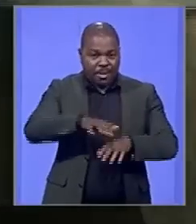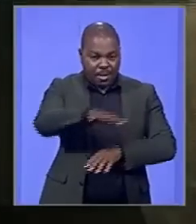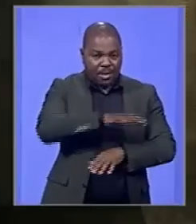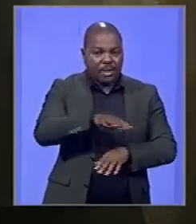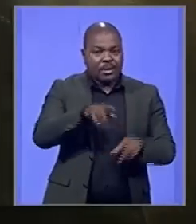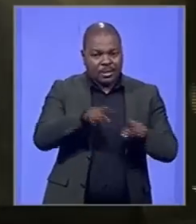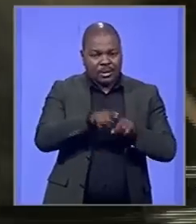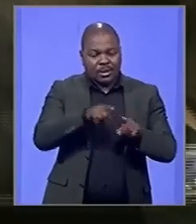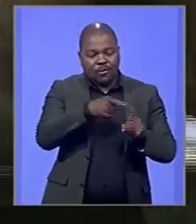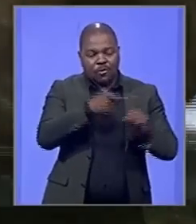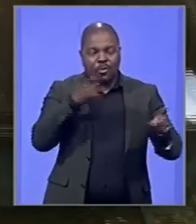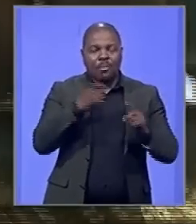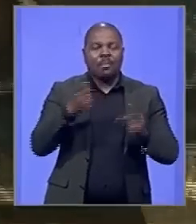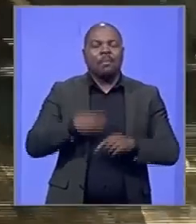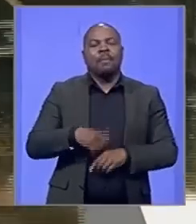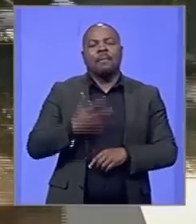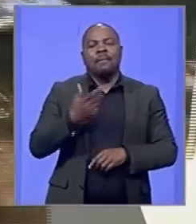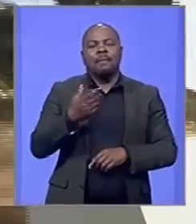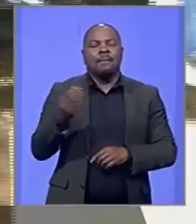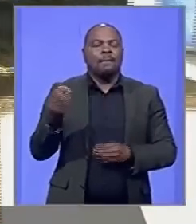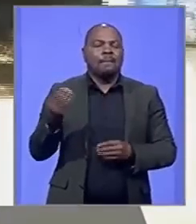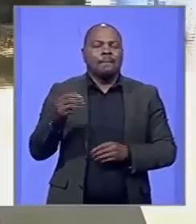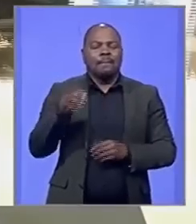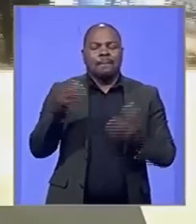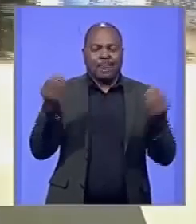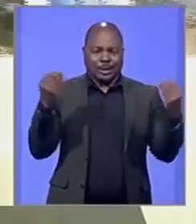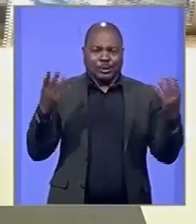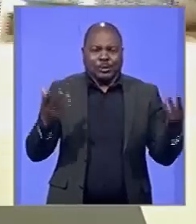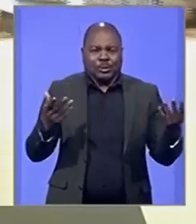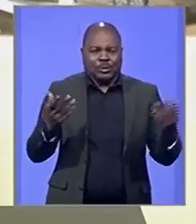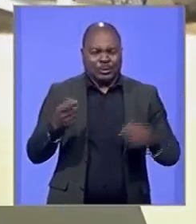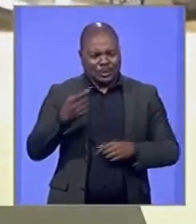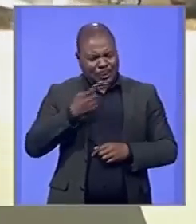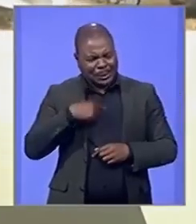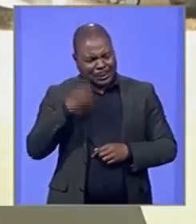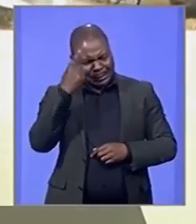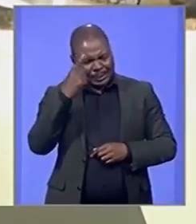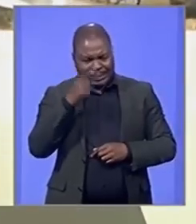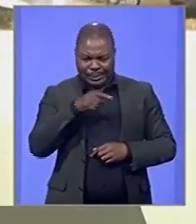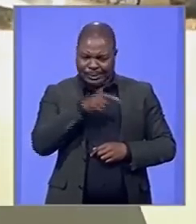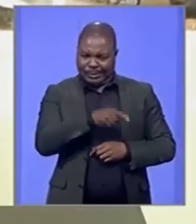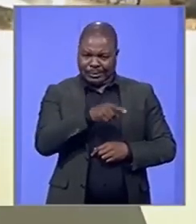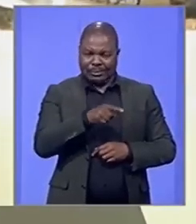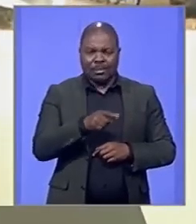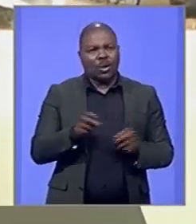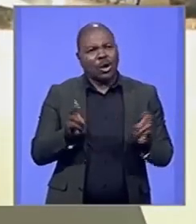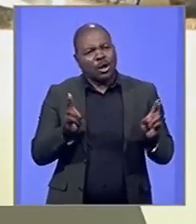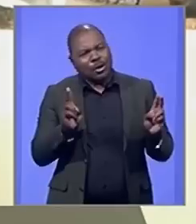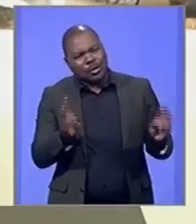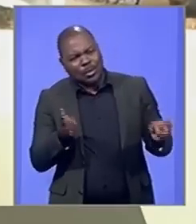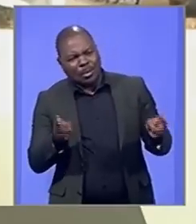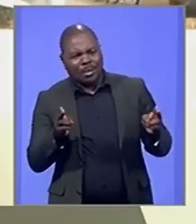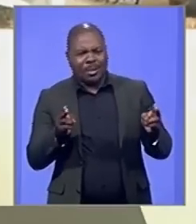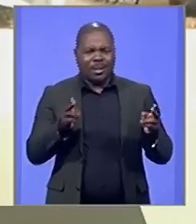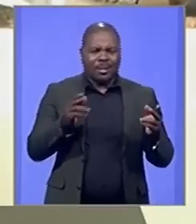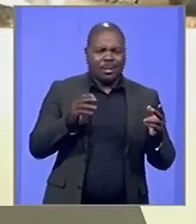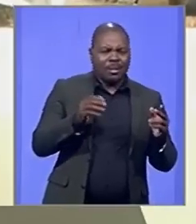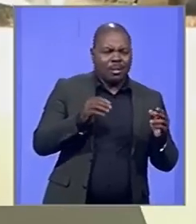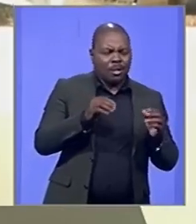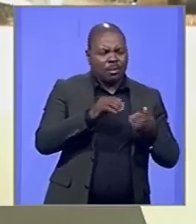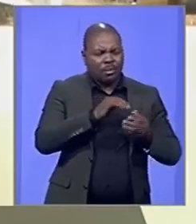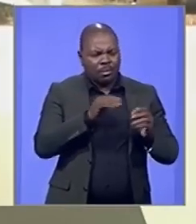are Mexicans. So the understanding is that this is not just an ordinary organized criminal